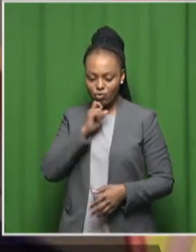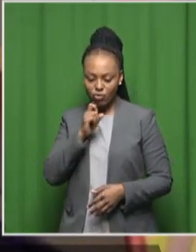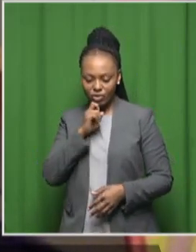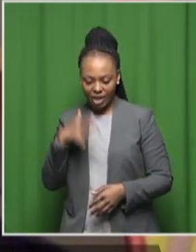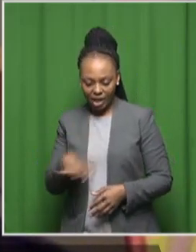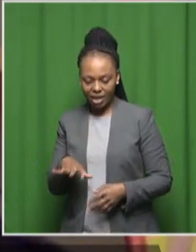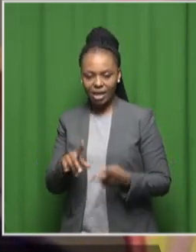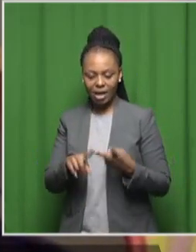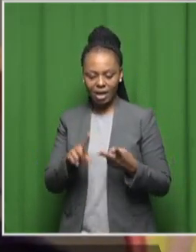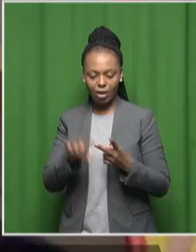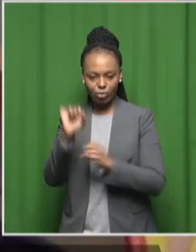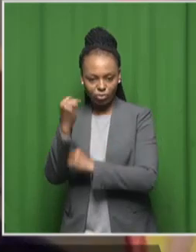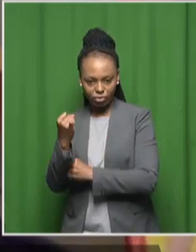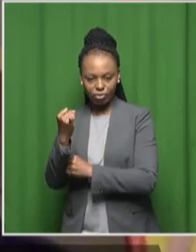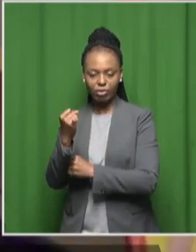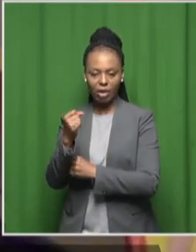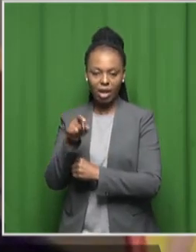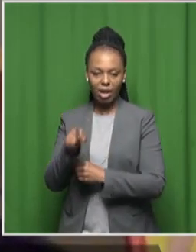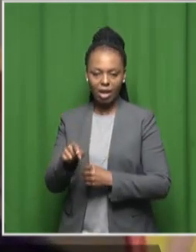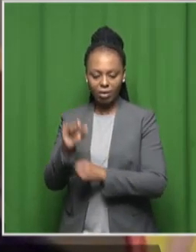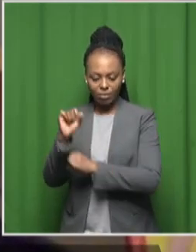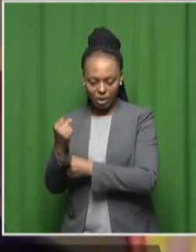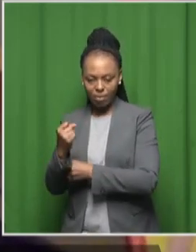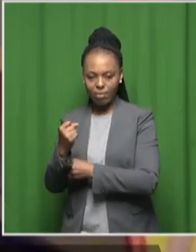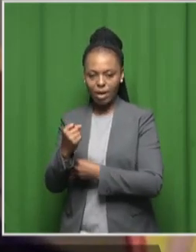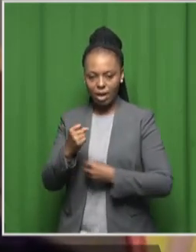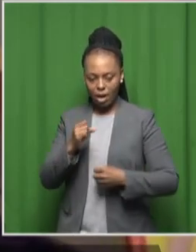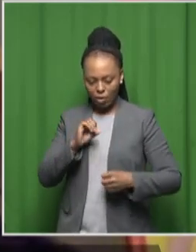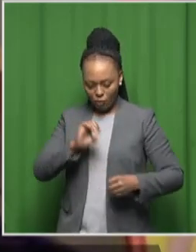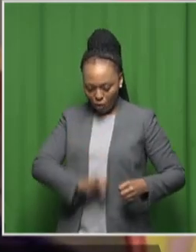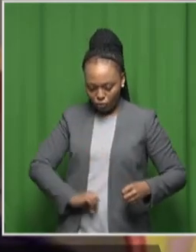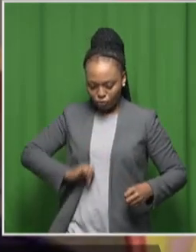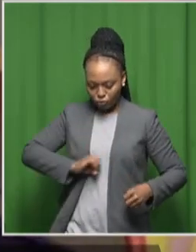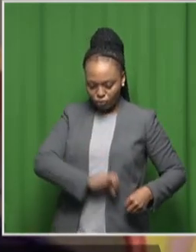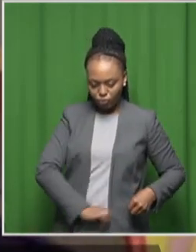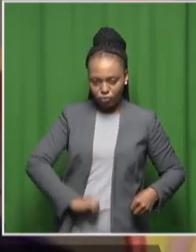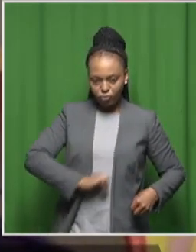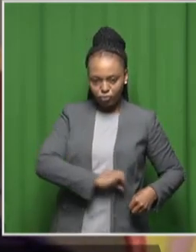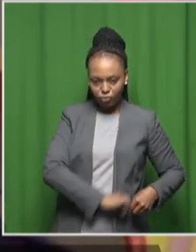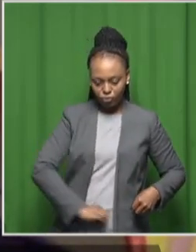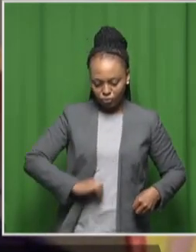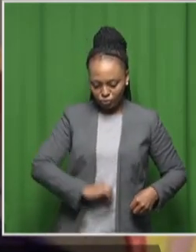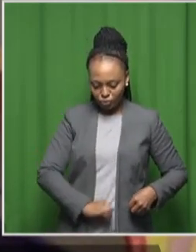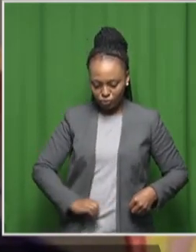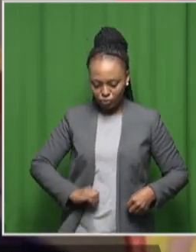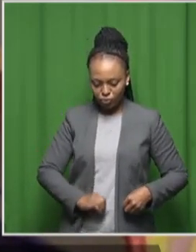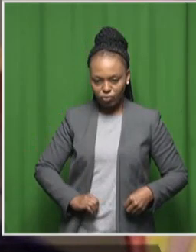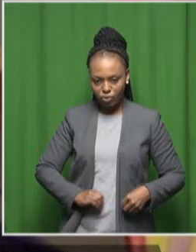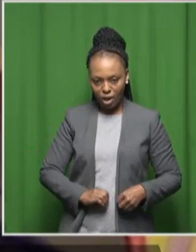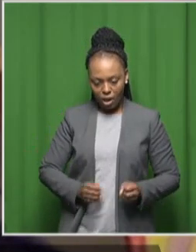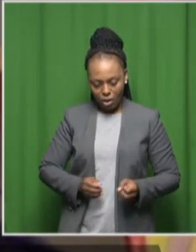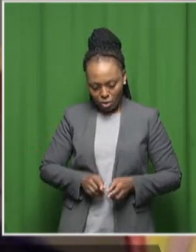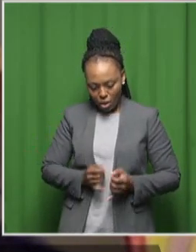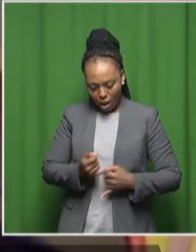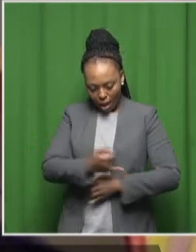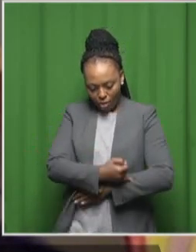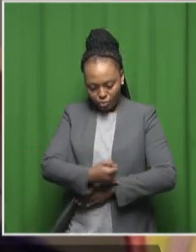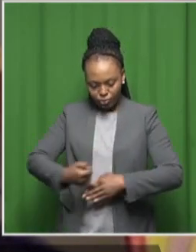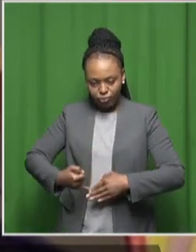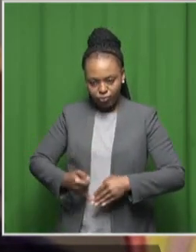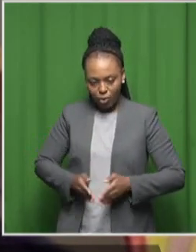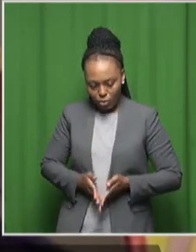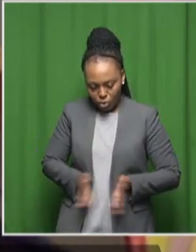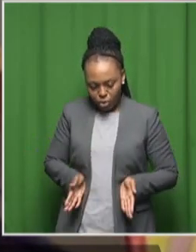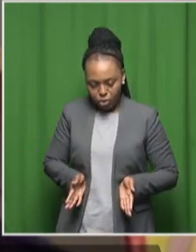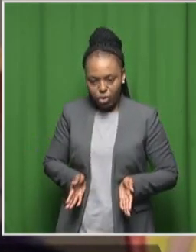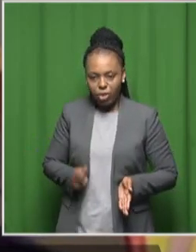this contrast dye that we use to see inside the body to open up these tubes. And there's actually a